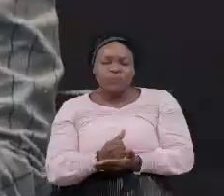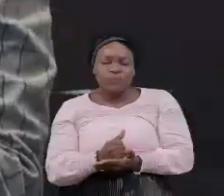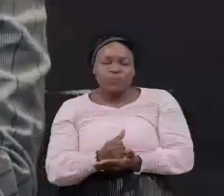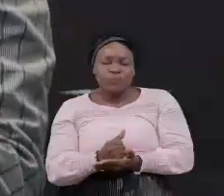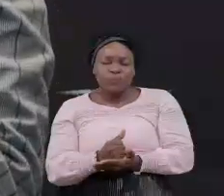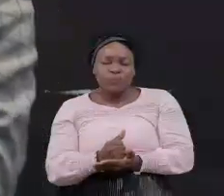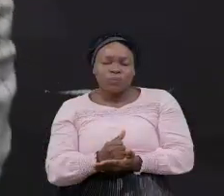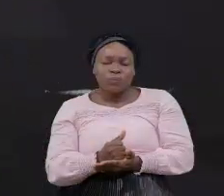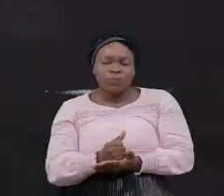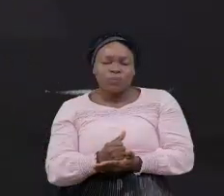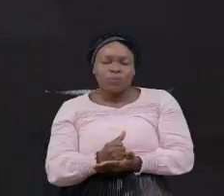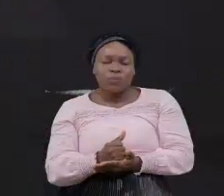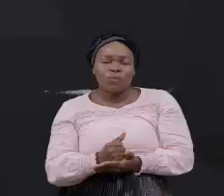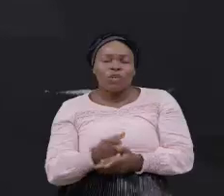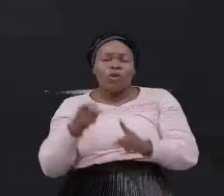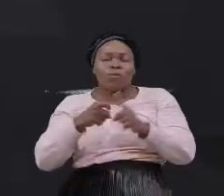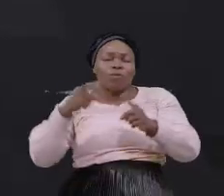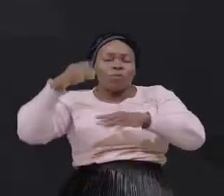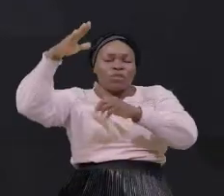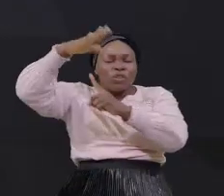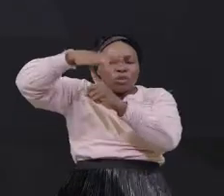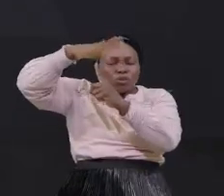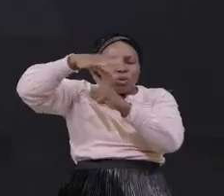top of your head to the tip of your toe.